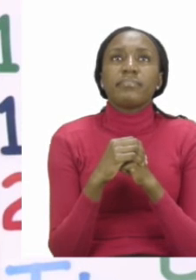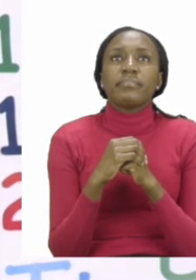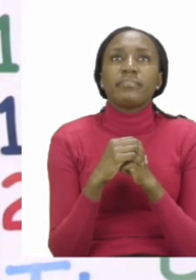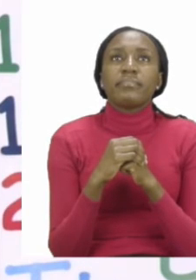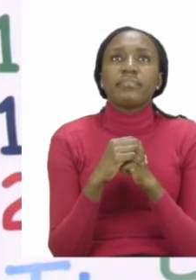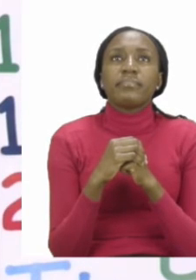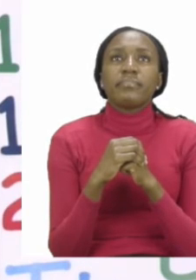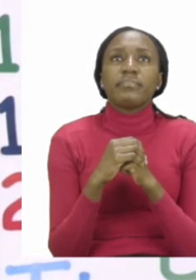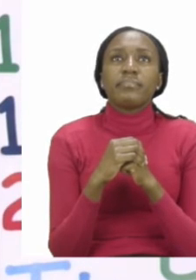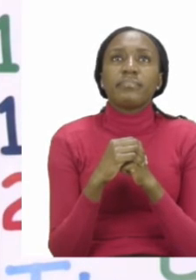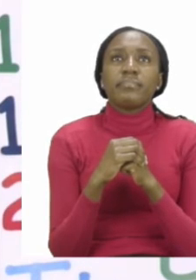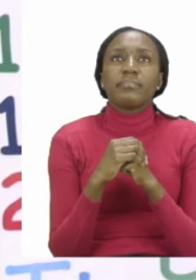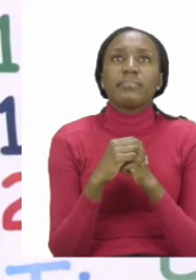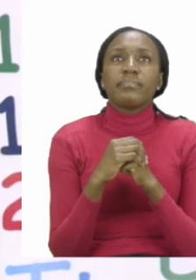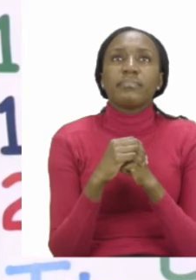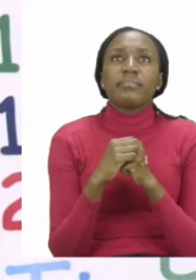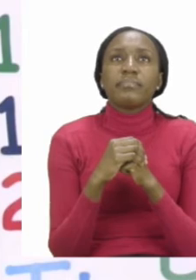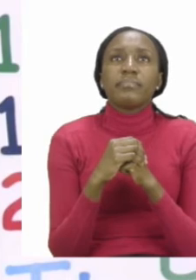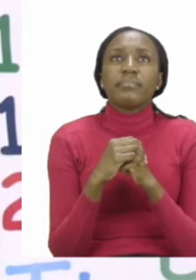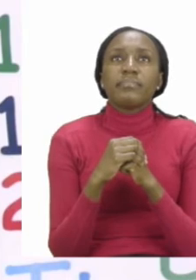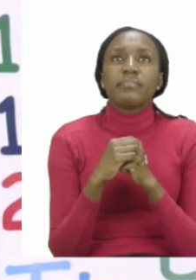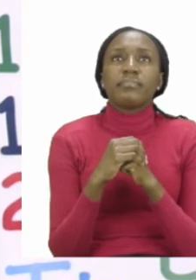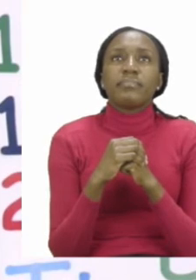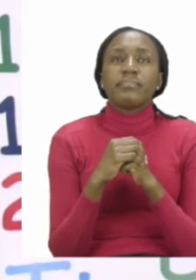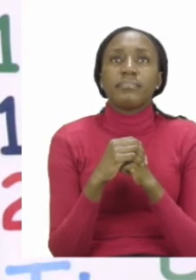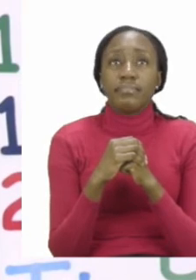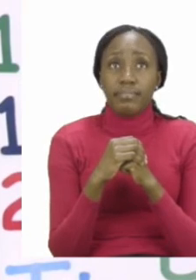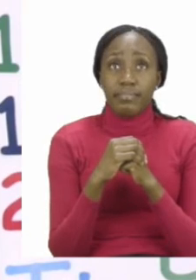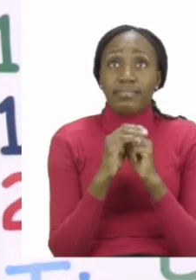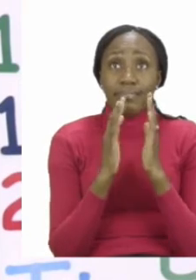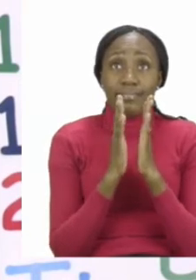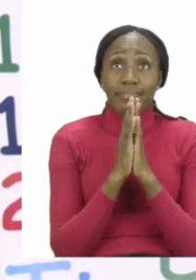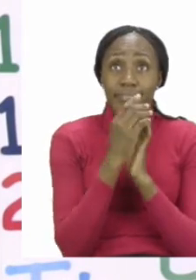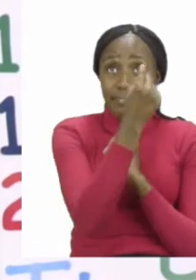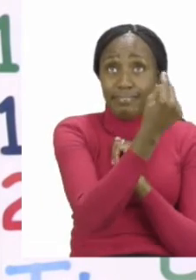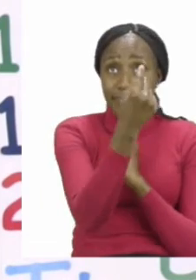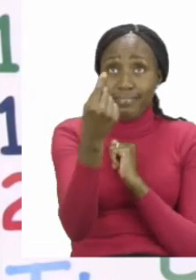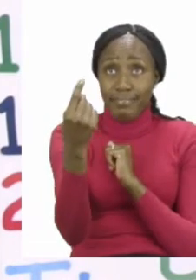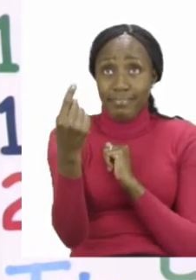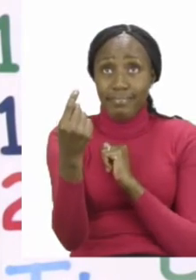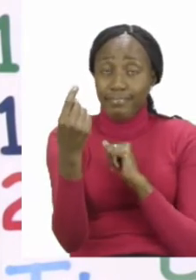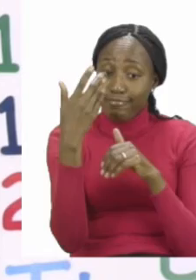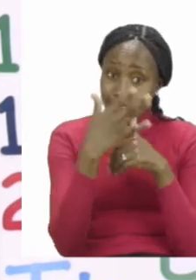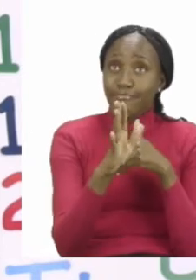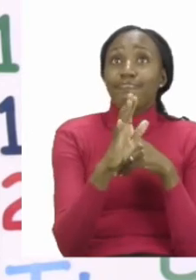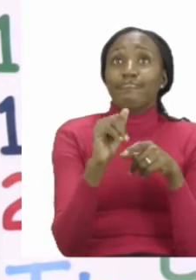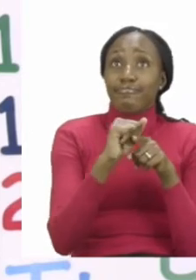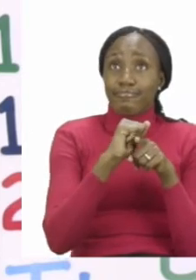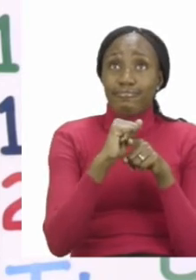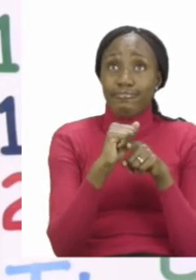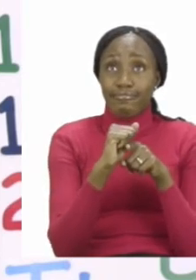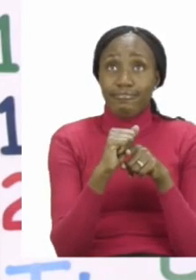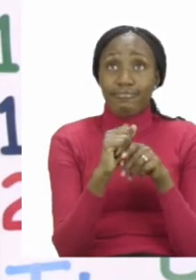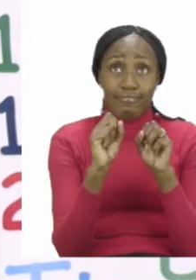around and down. So you must now go ahead and trace